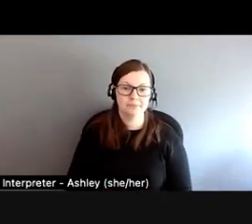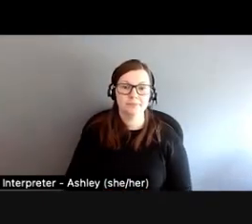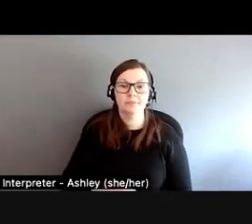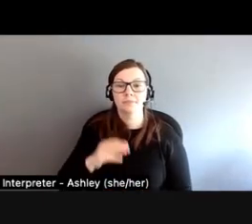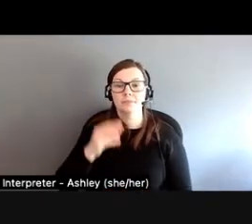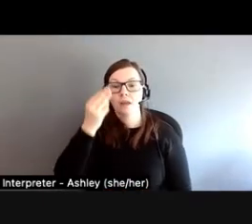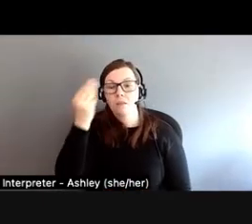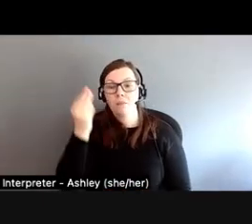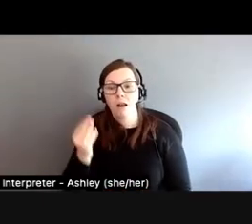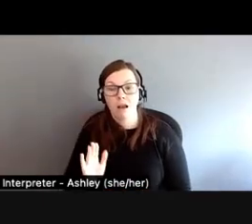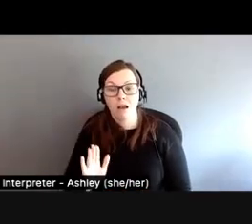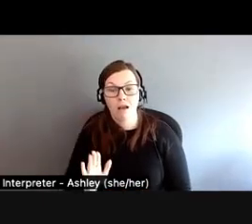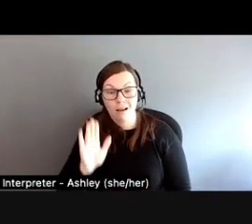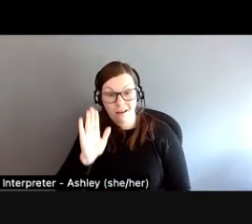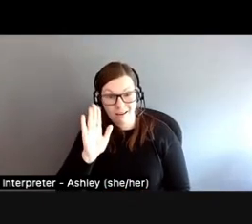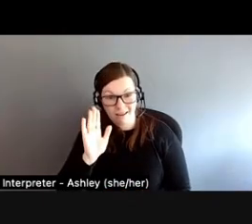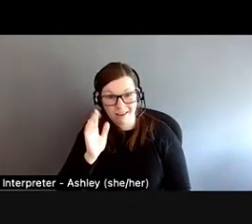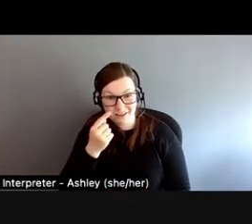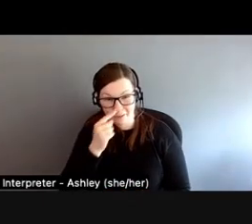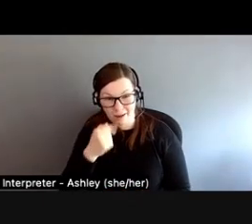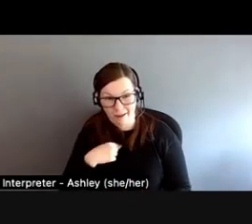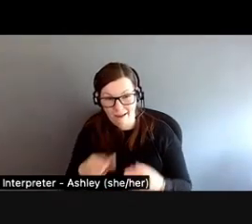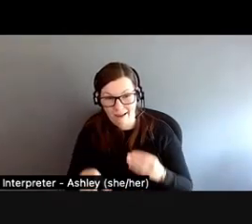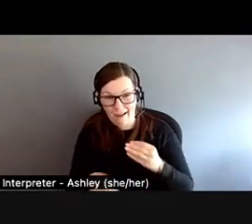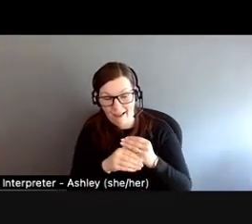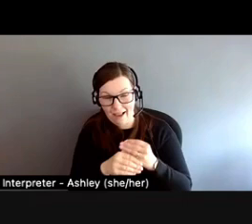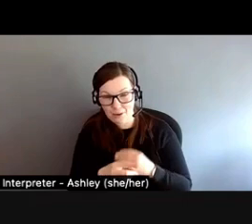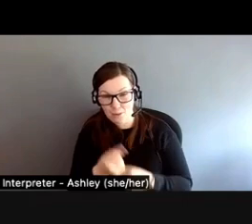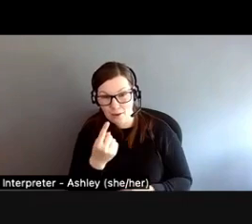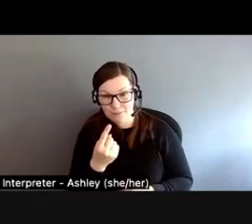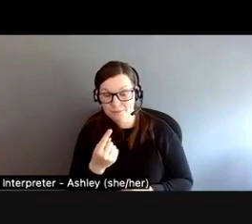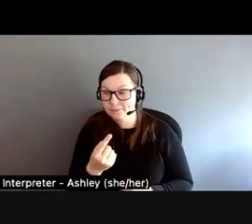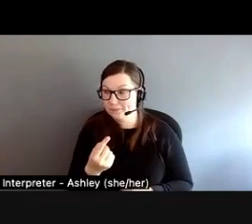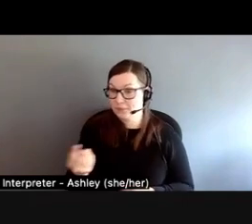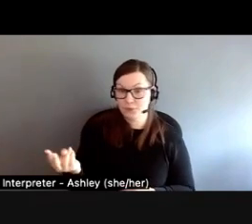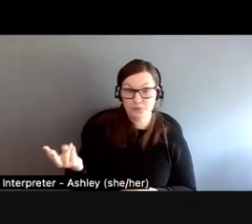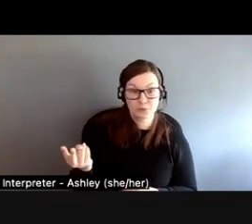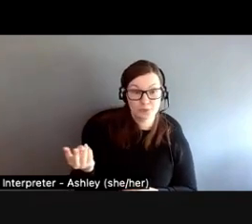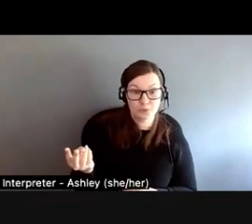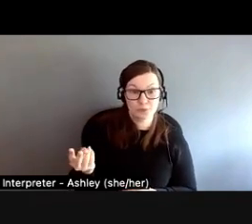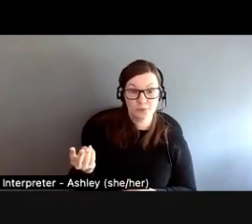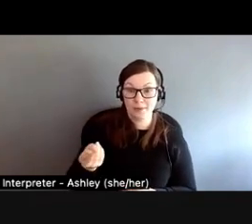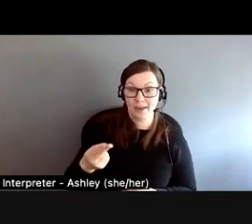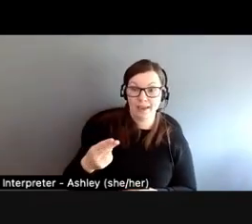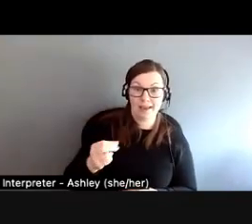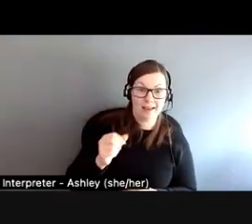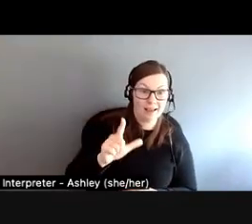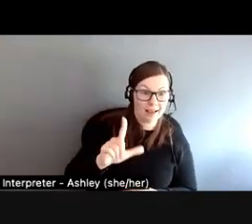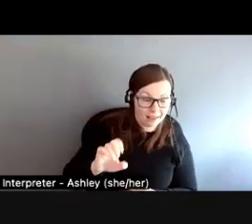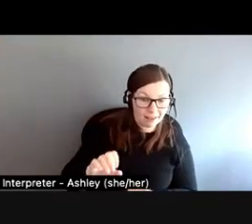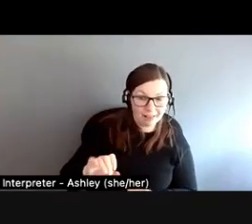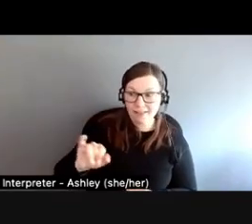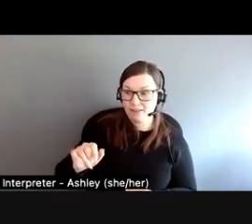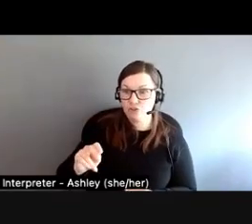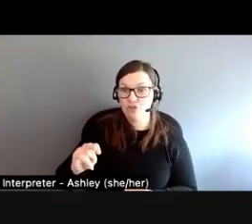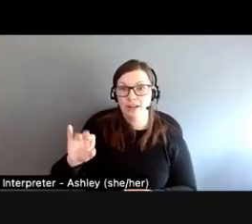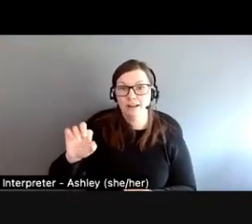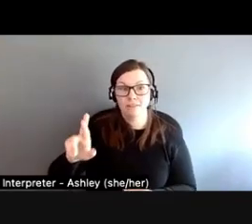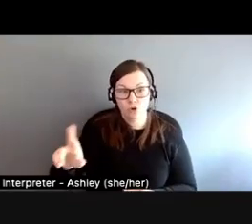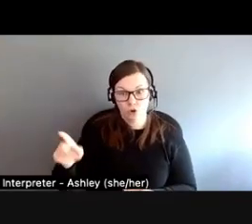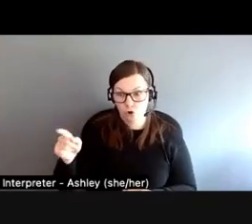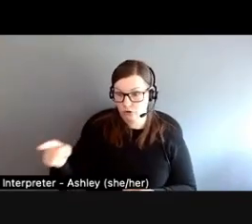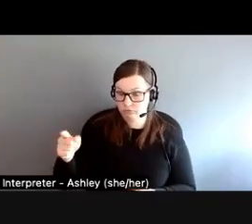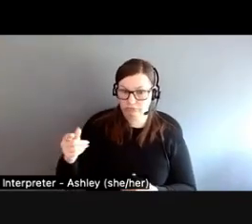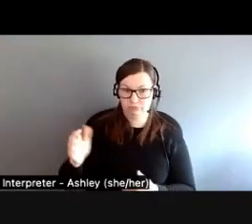just also wanted to add, because I really, for Hale and Jennifer to develop the TikTok and then really agreeing to share with us, it's really new for so many of